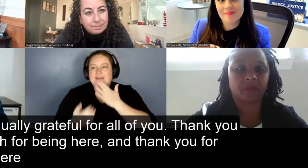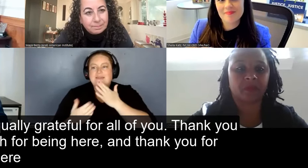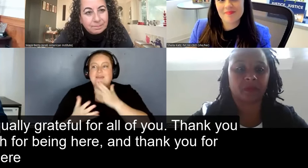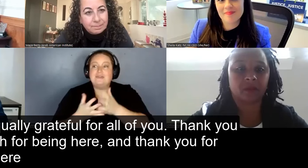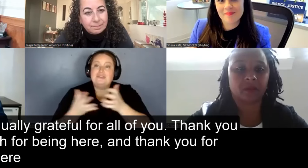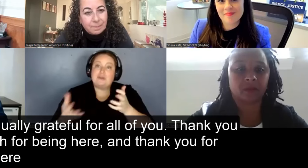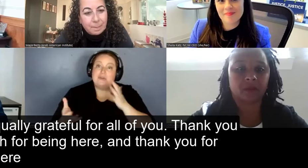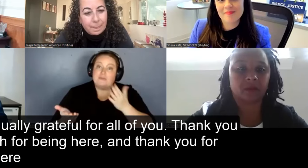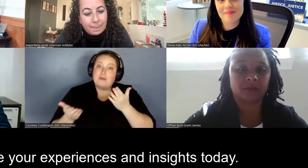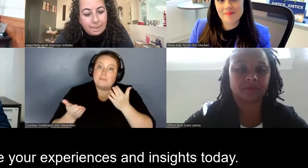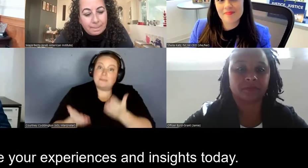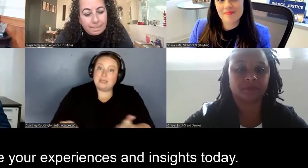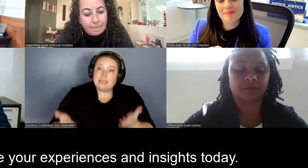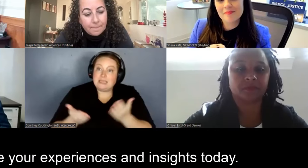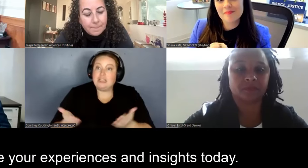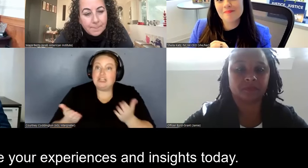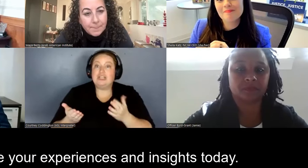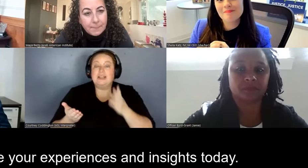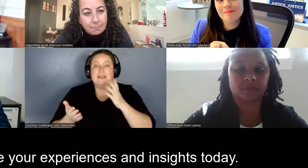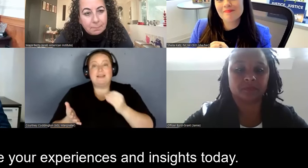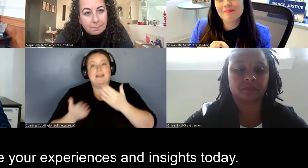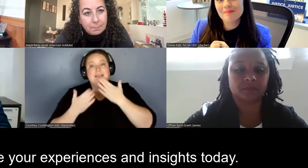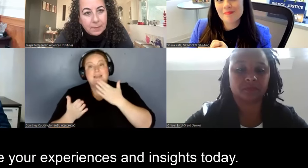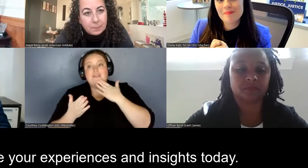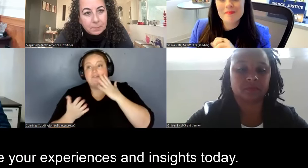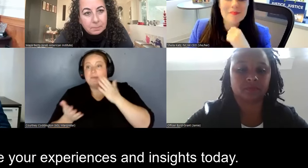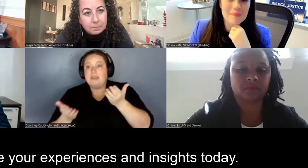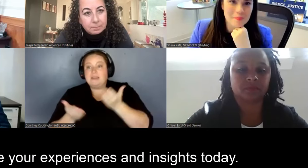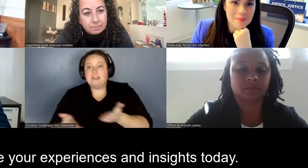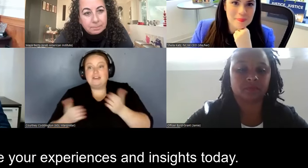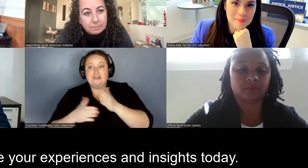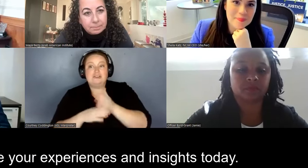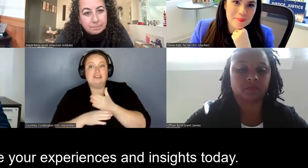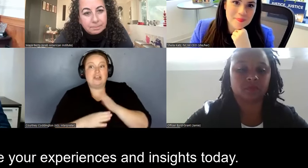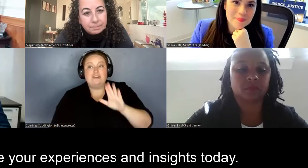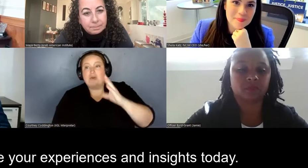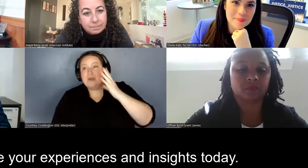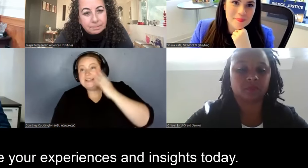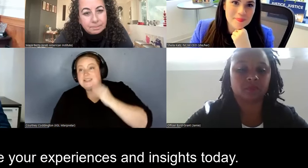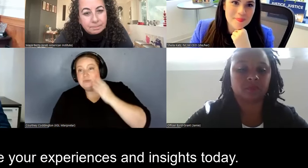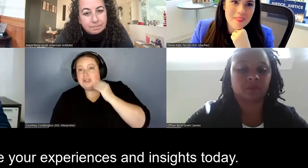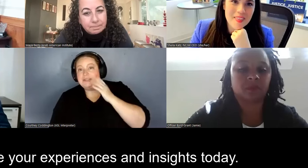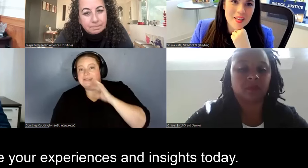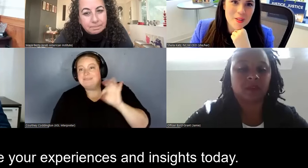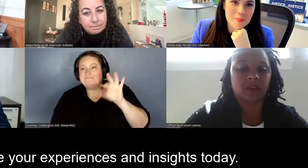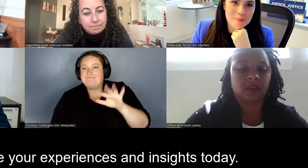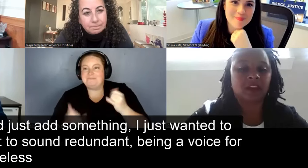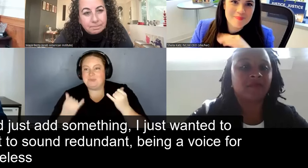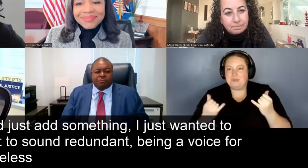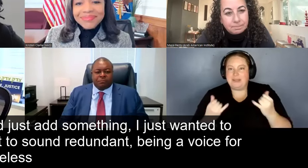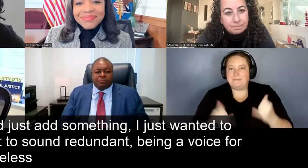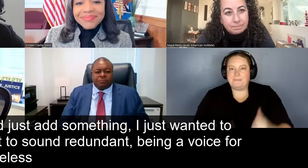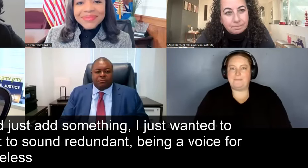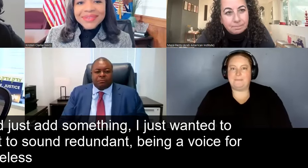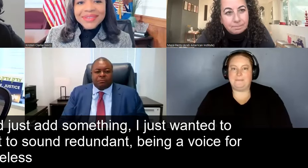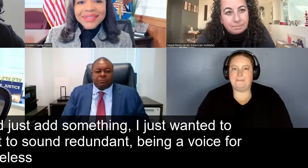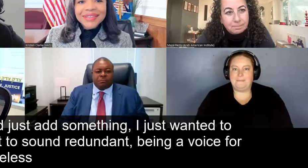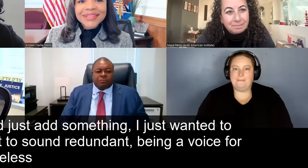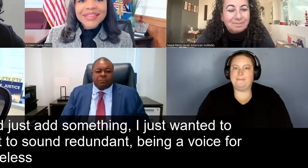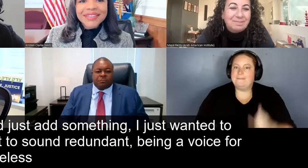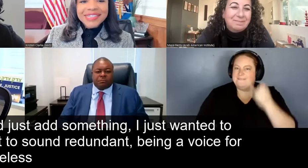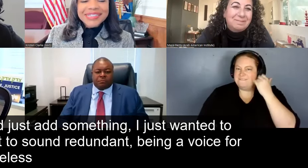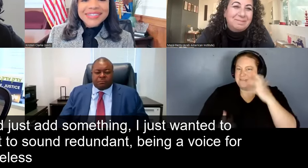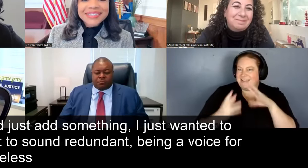here. And thank you for being here to share your experiences and insights today. If I can just add